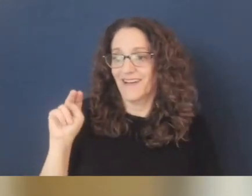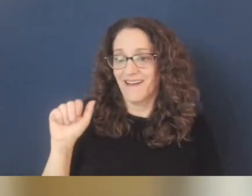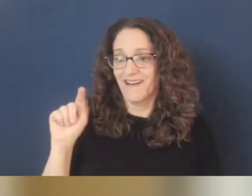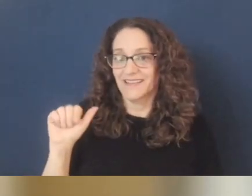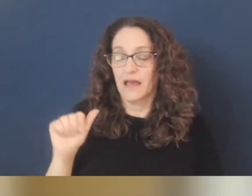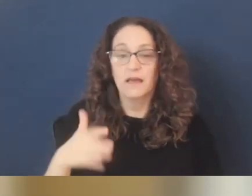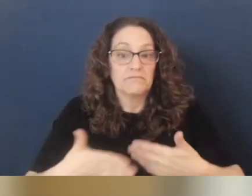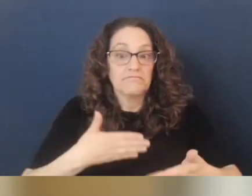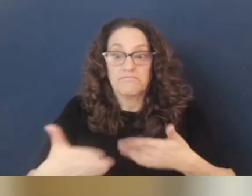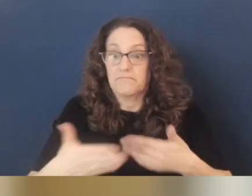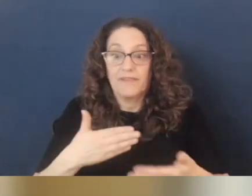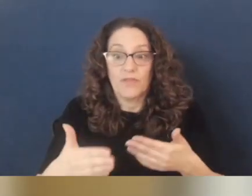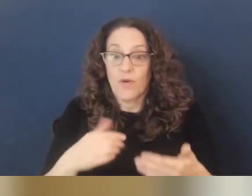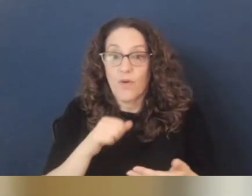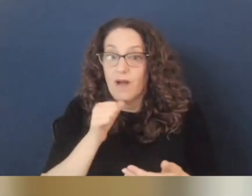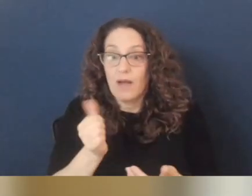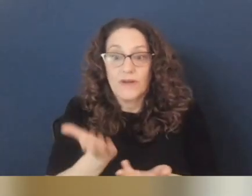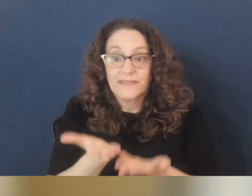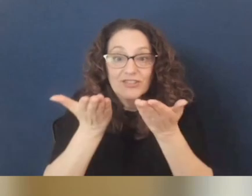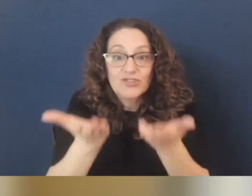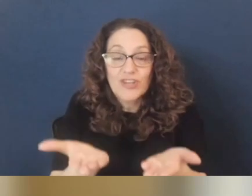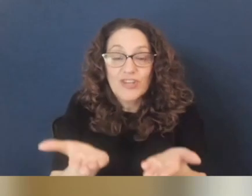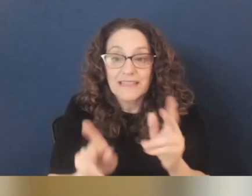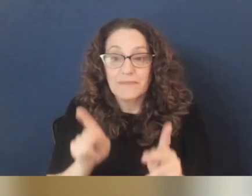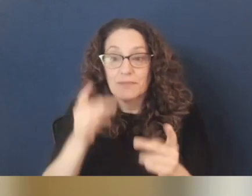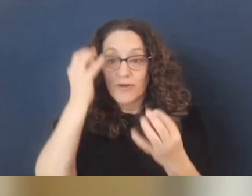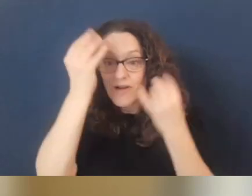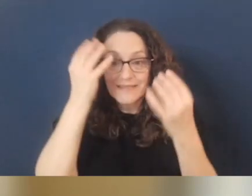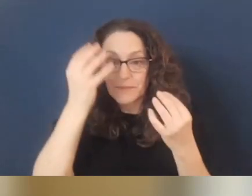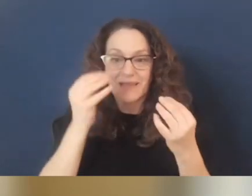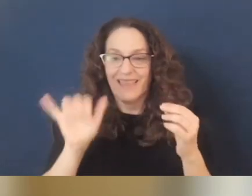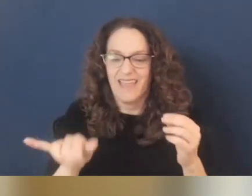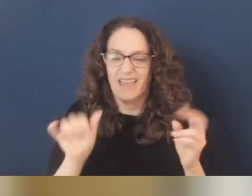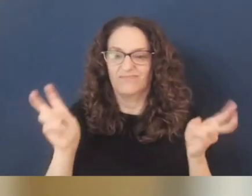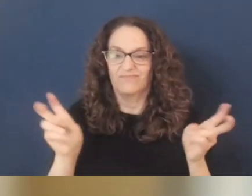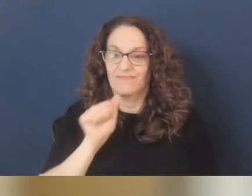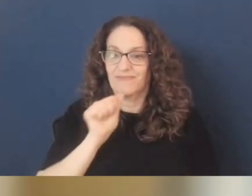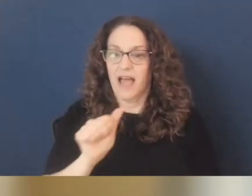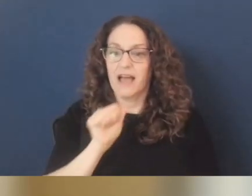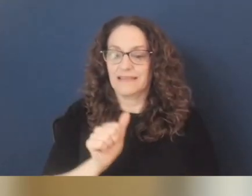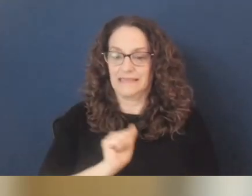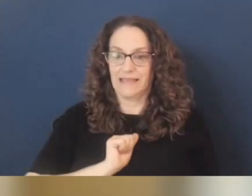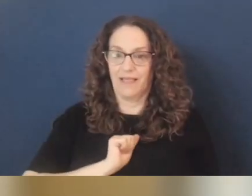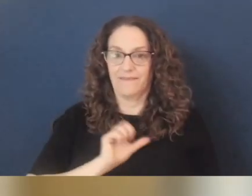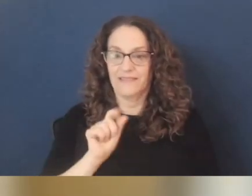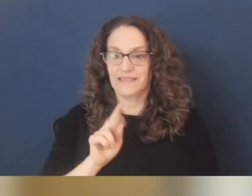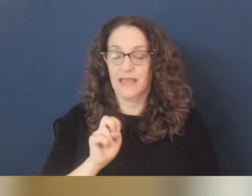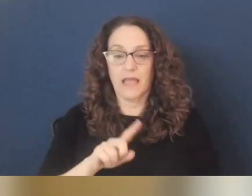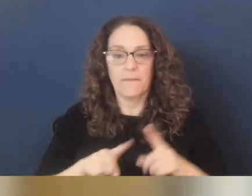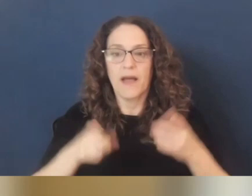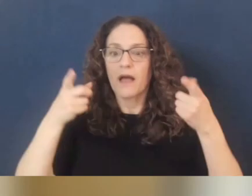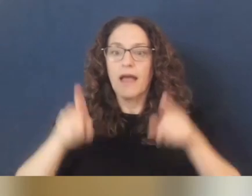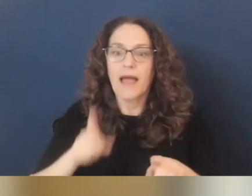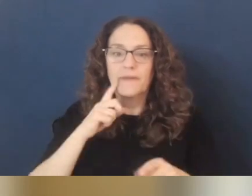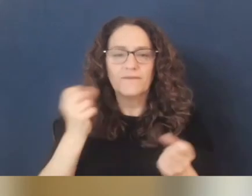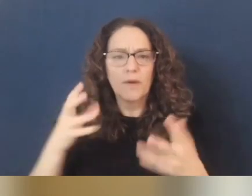not suggesting that they contemplate anatta, not self. Why? Because so many thoughts are really